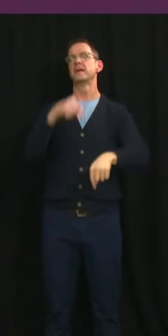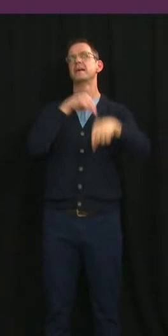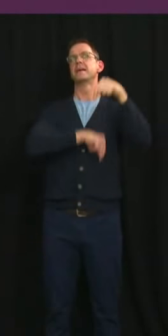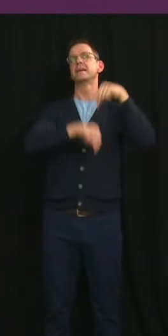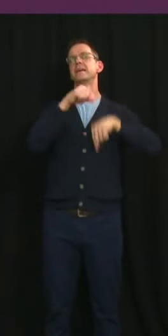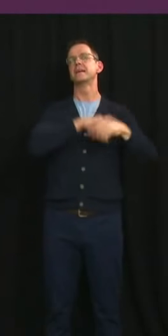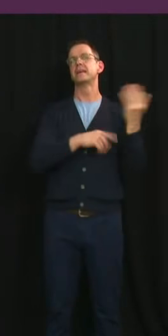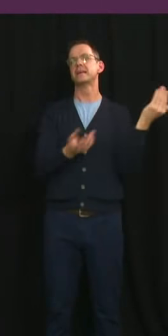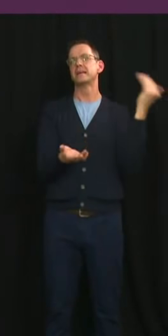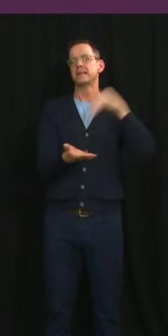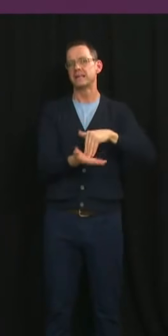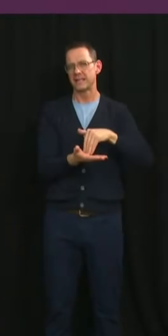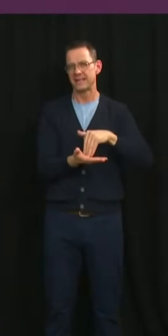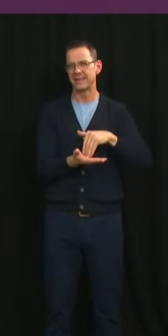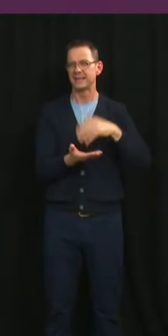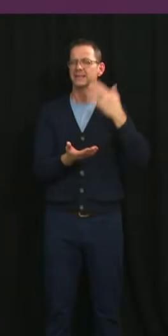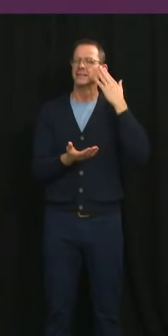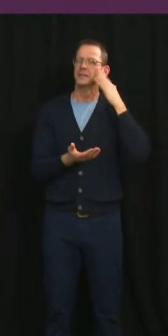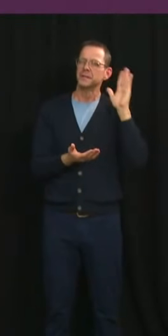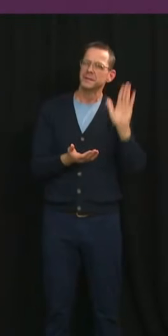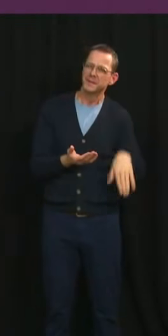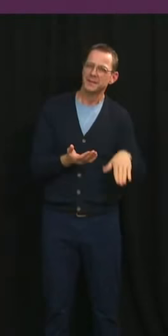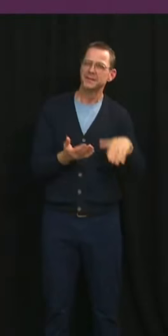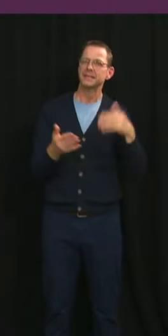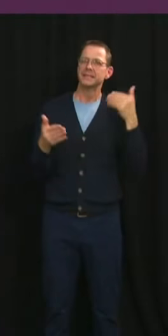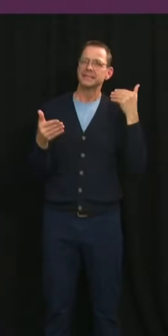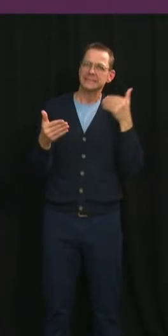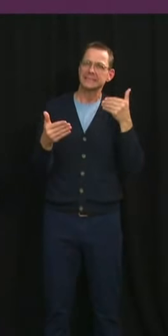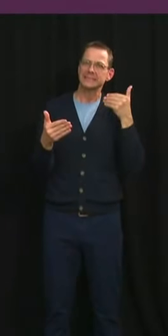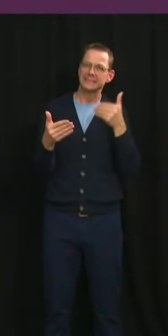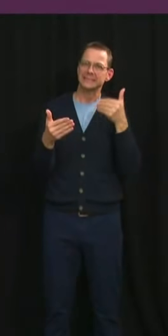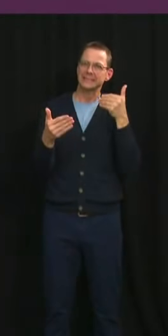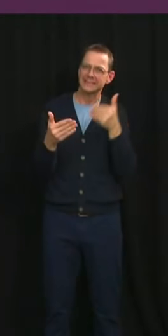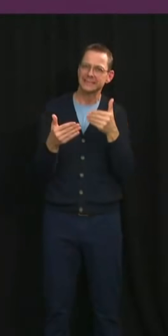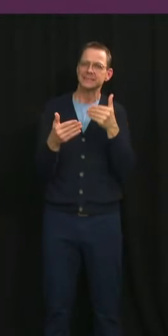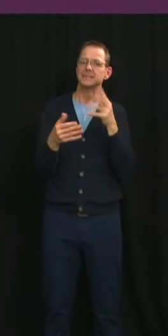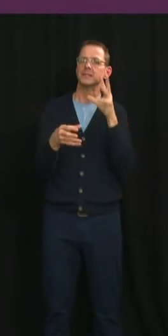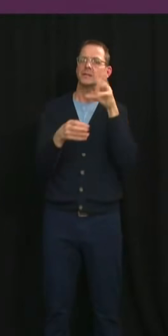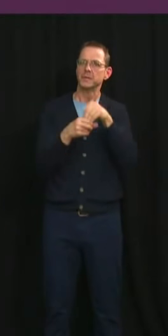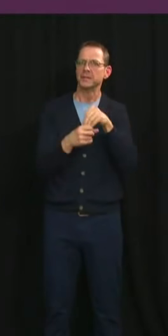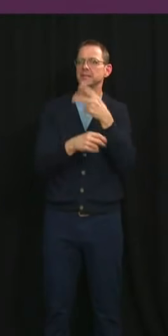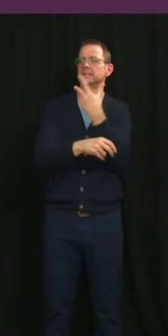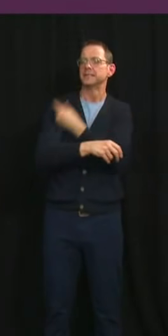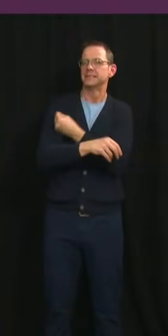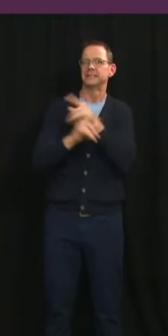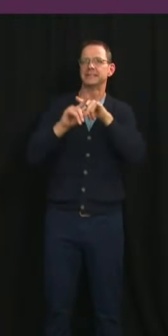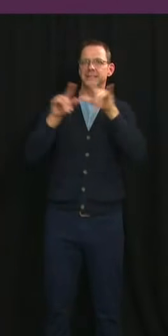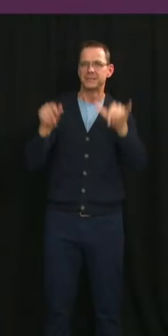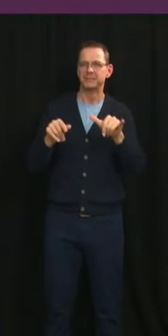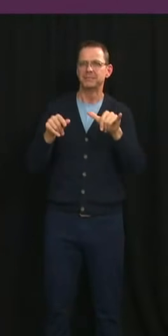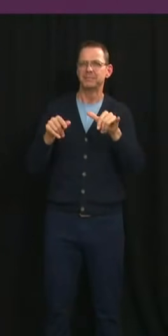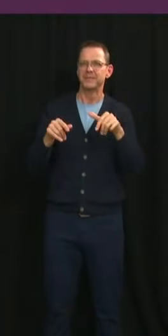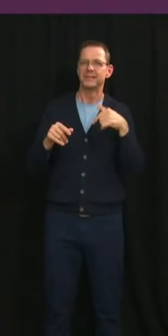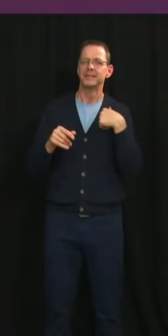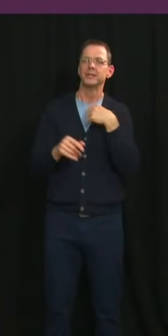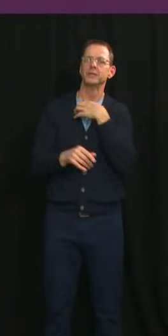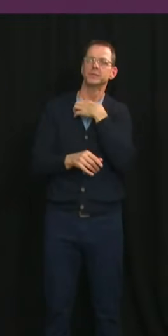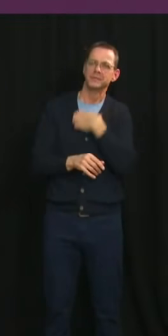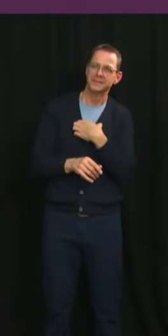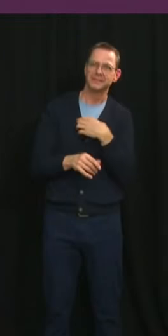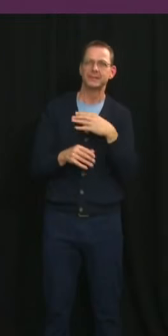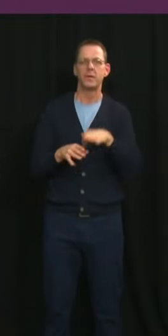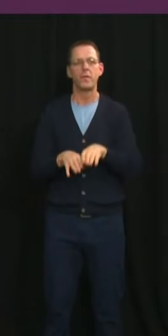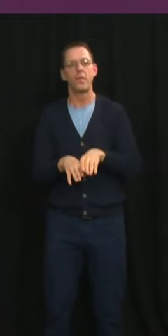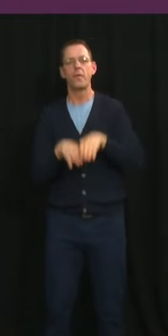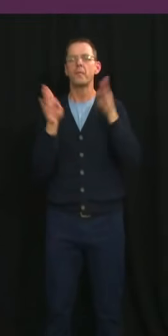this pandemic. We all wish these measures were not necessary. But we are at a critical juncture. In the last week